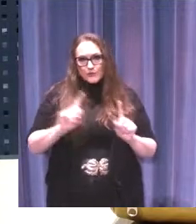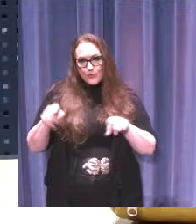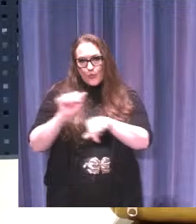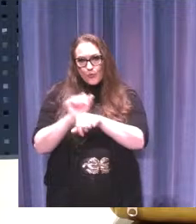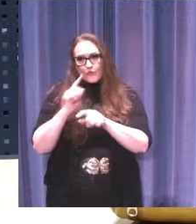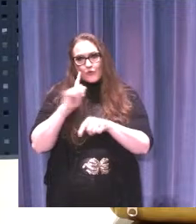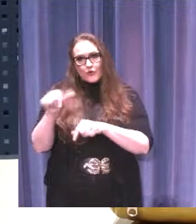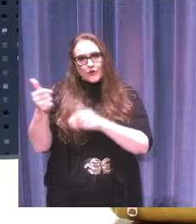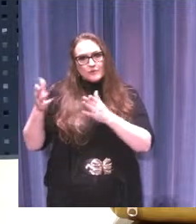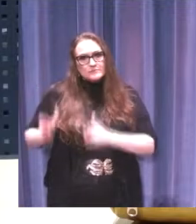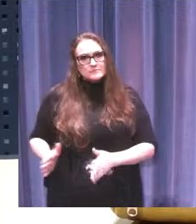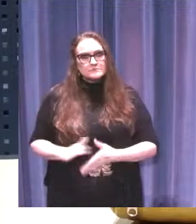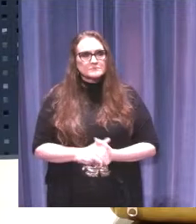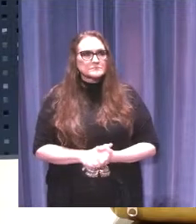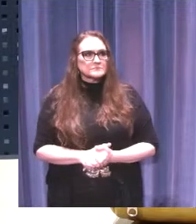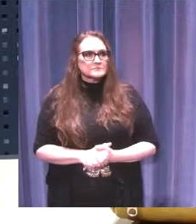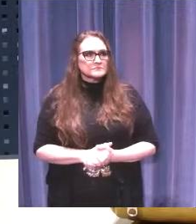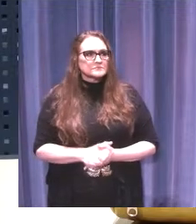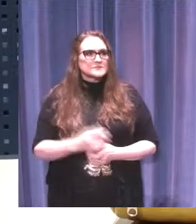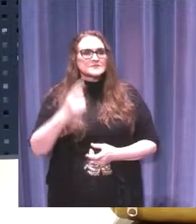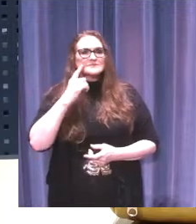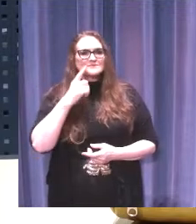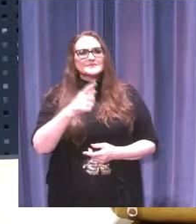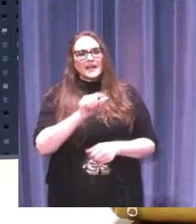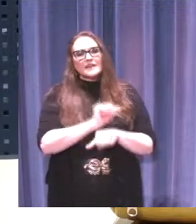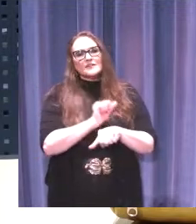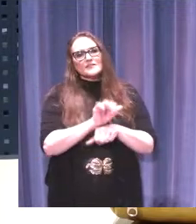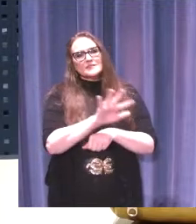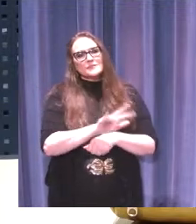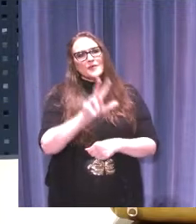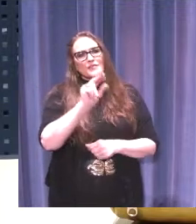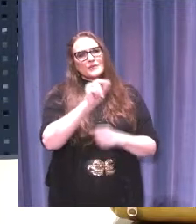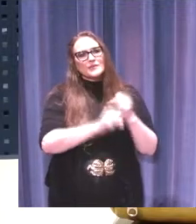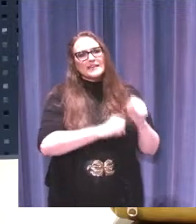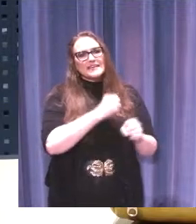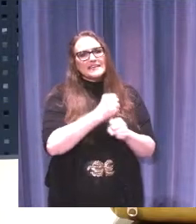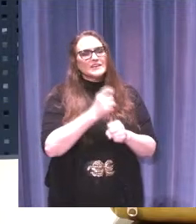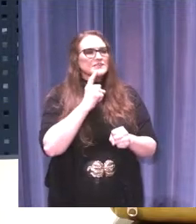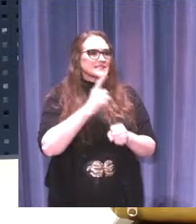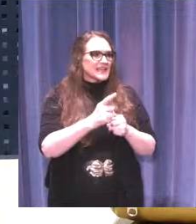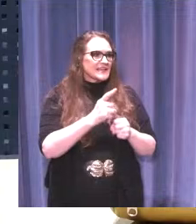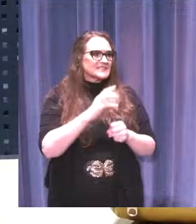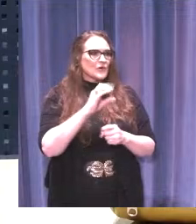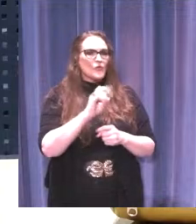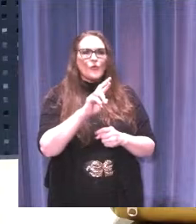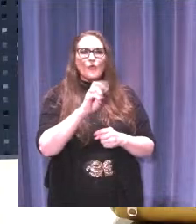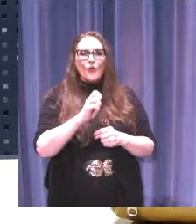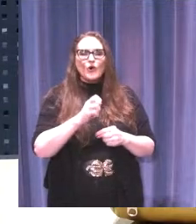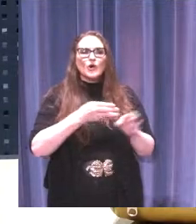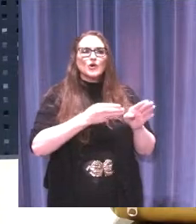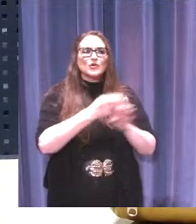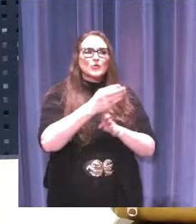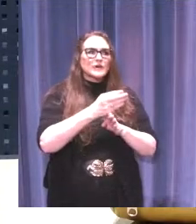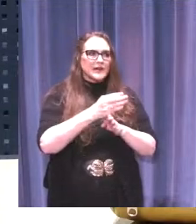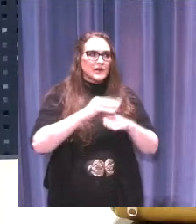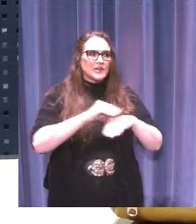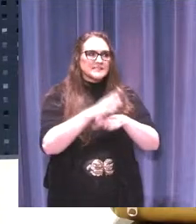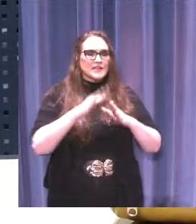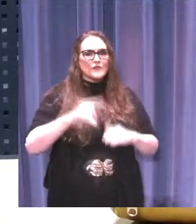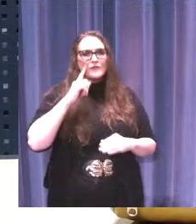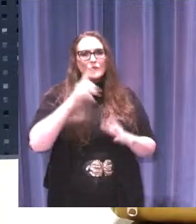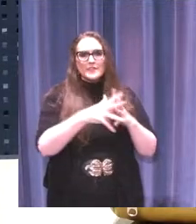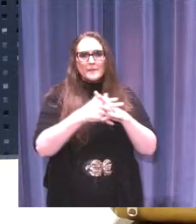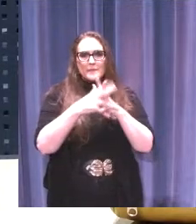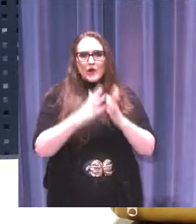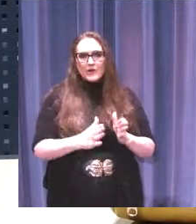for somebody else. I spent about 30 years being a core career consultant for the American Chemical Society,